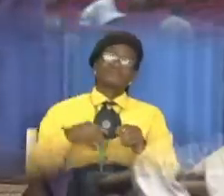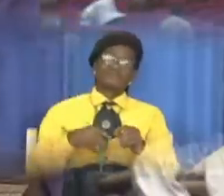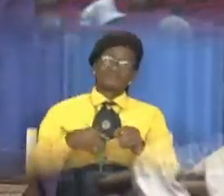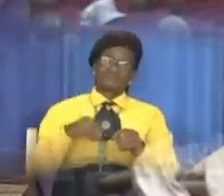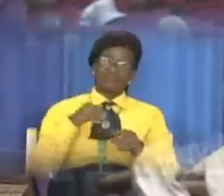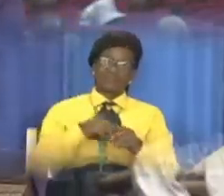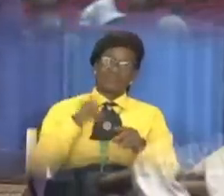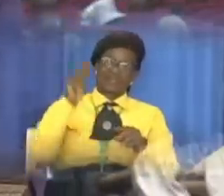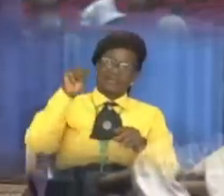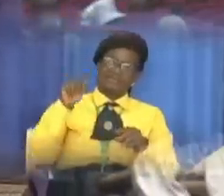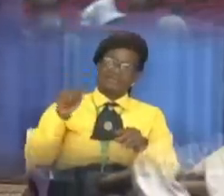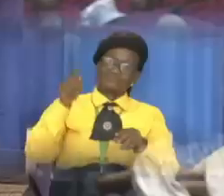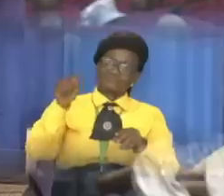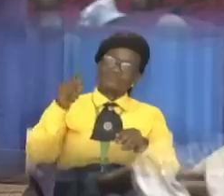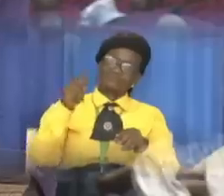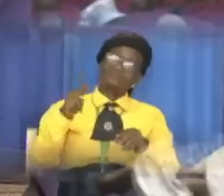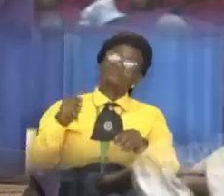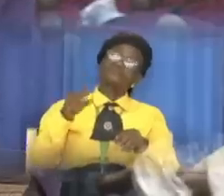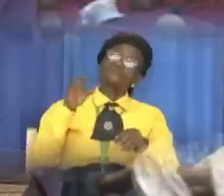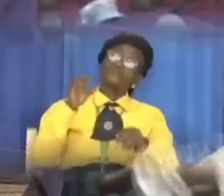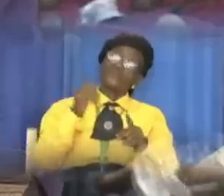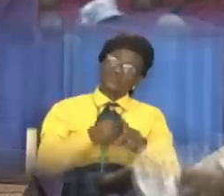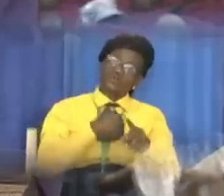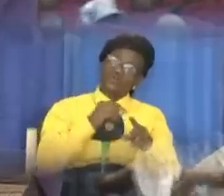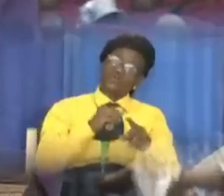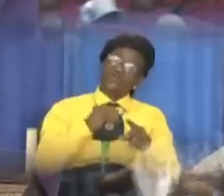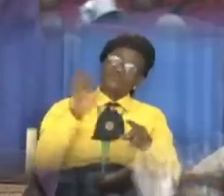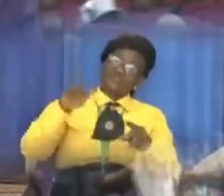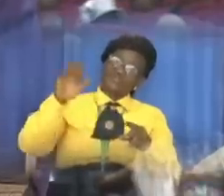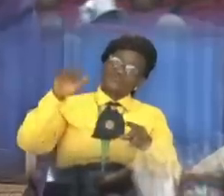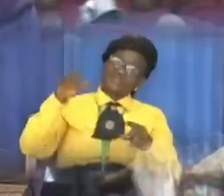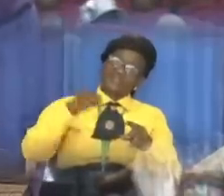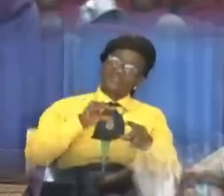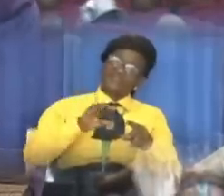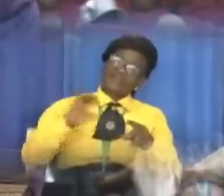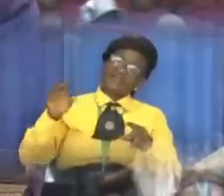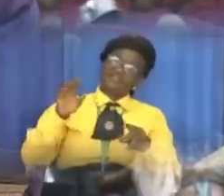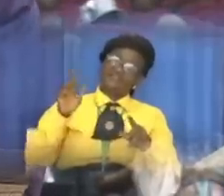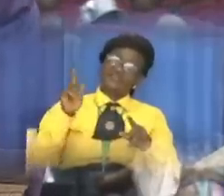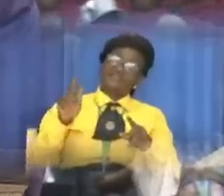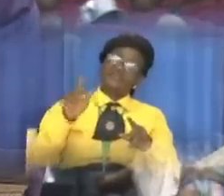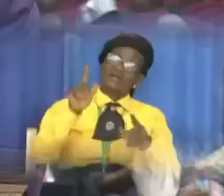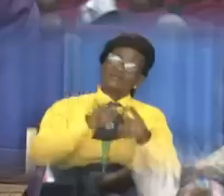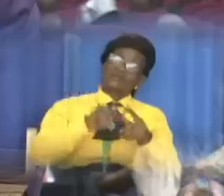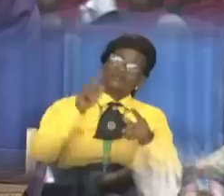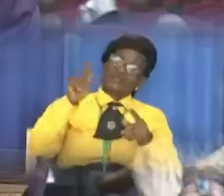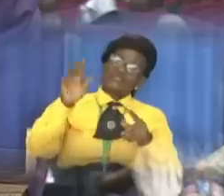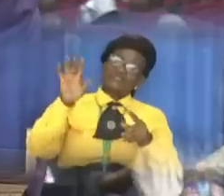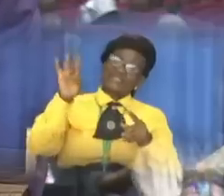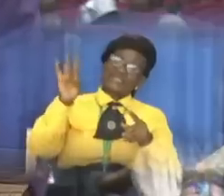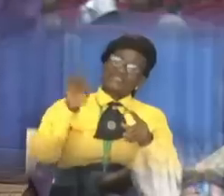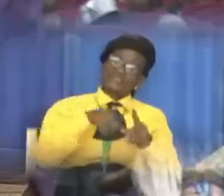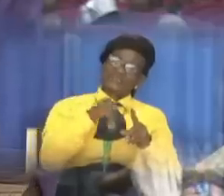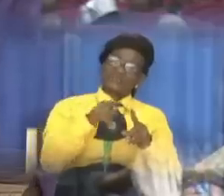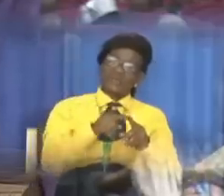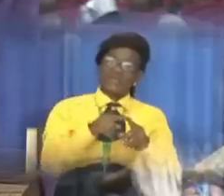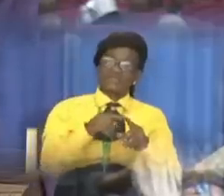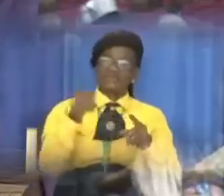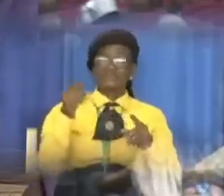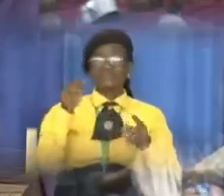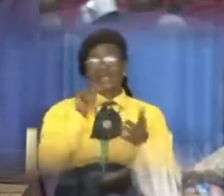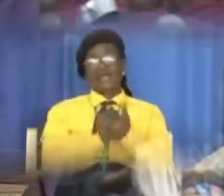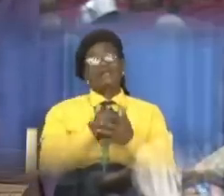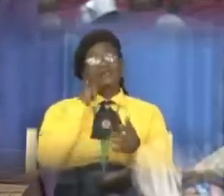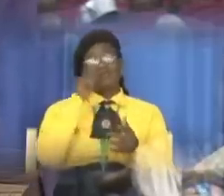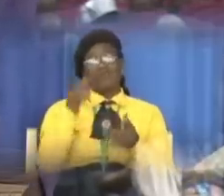In Matthew 15, from verse 21 to 28, Matthew 15, 21 to 28, when that woman